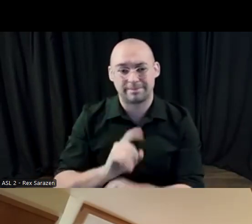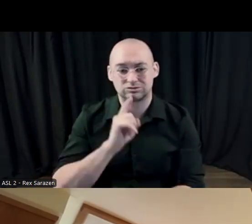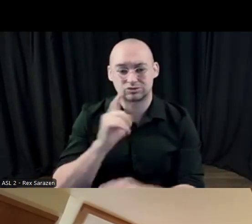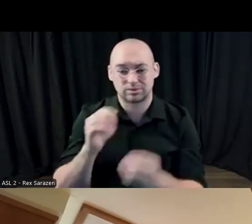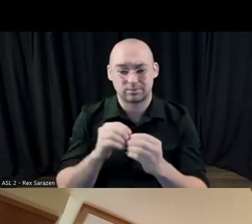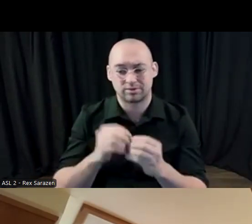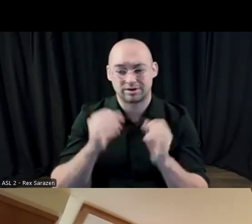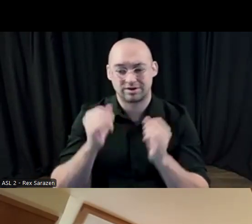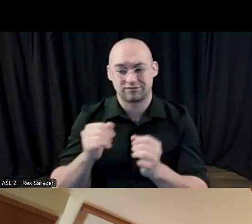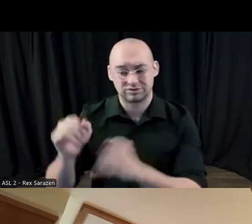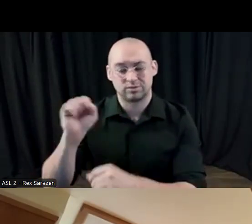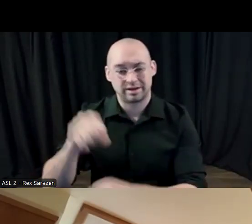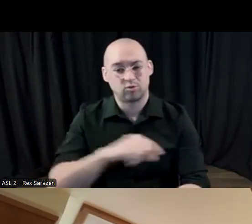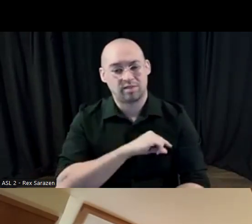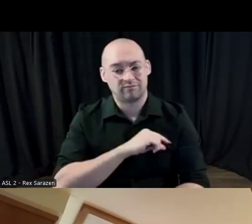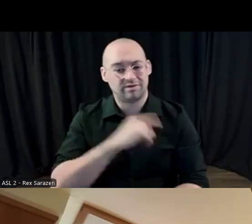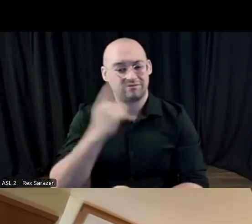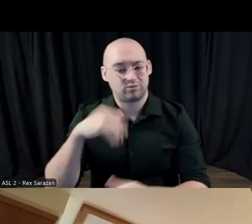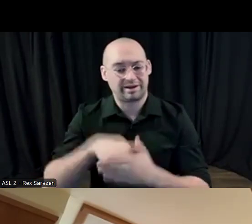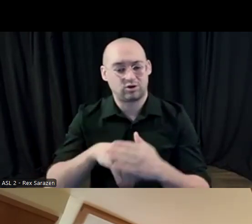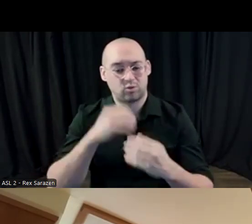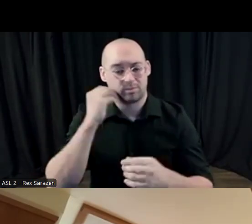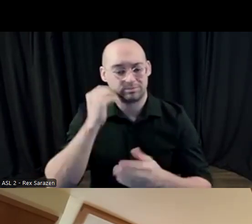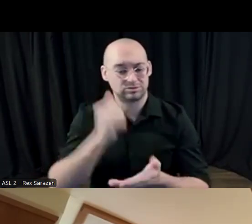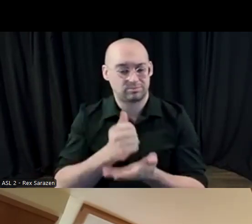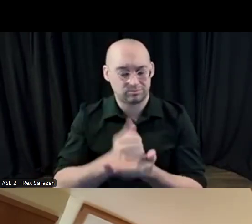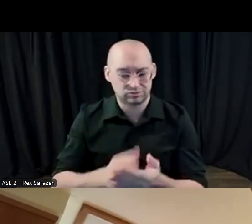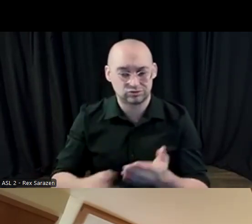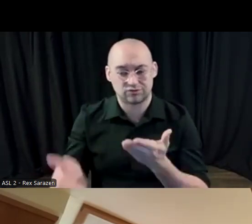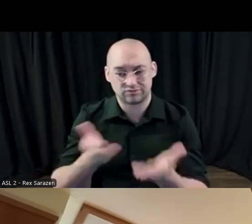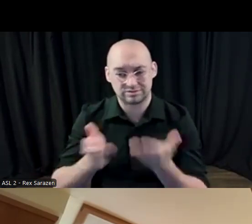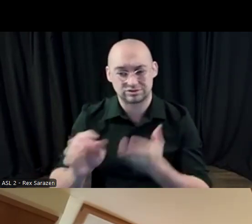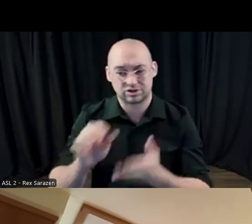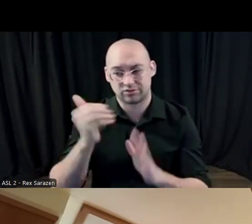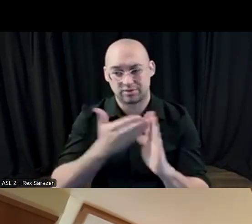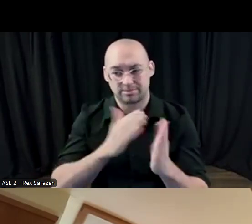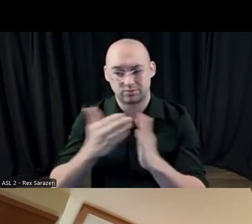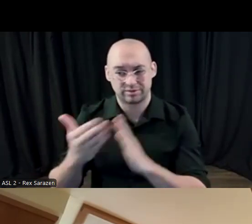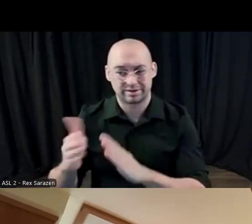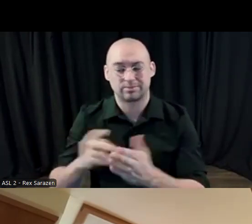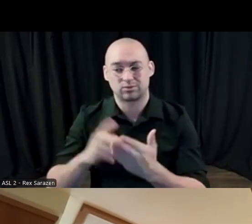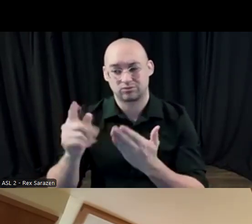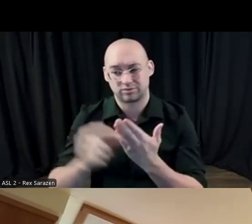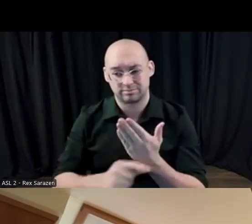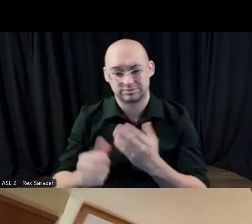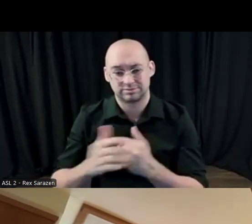can qualify for in-home supportive services and other community-based programs.